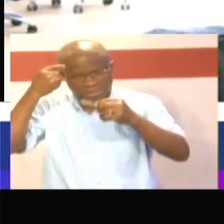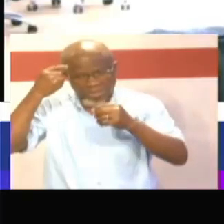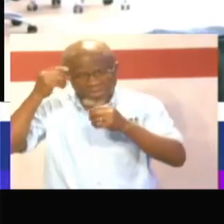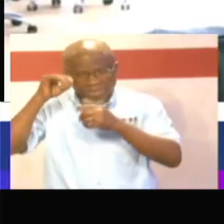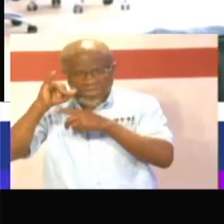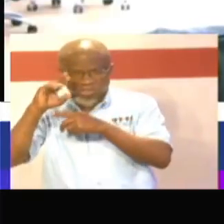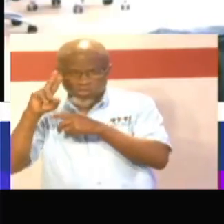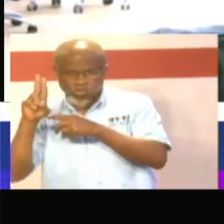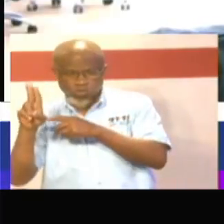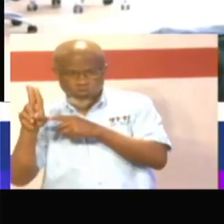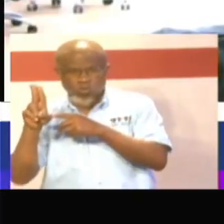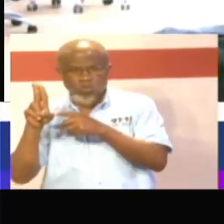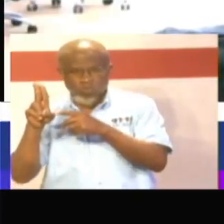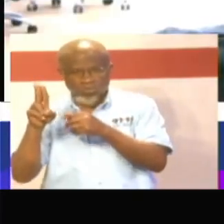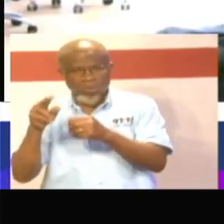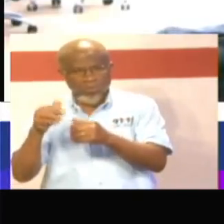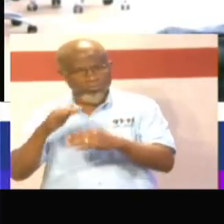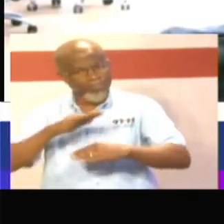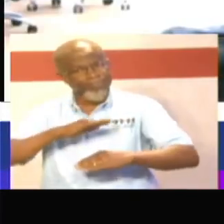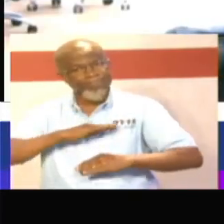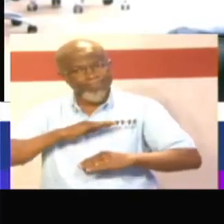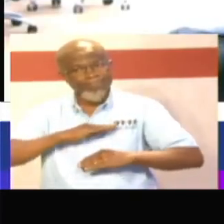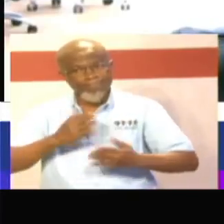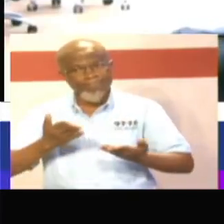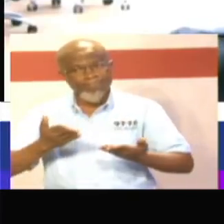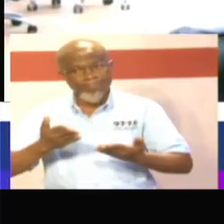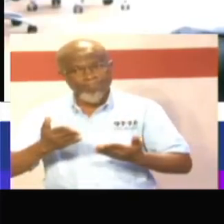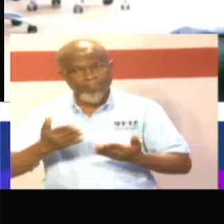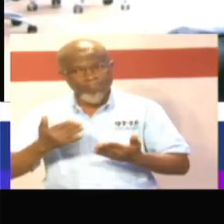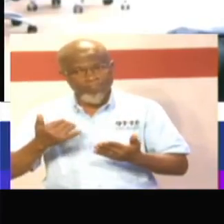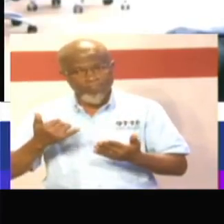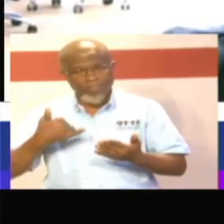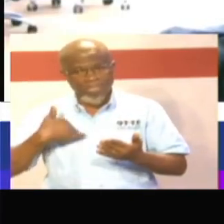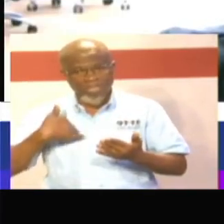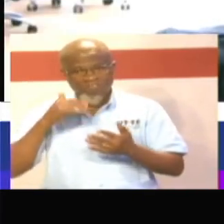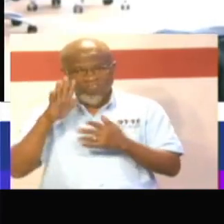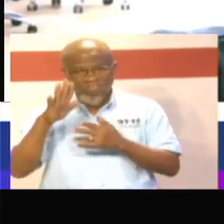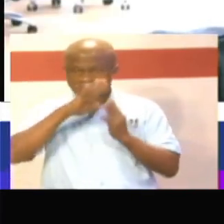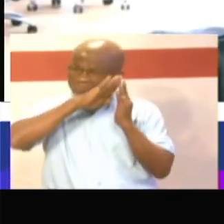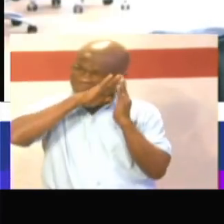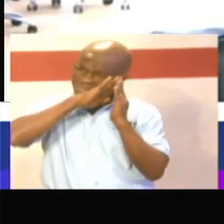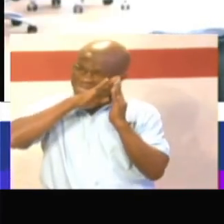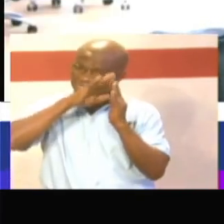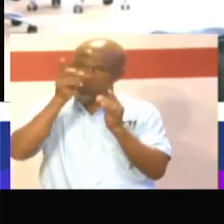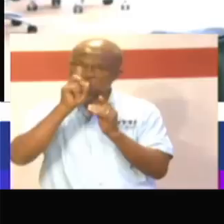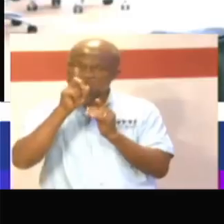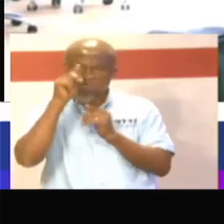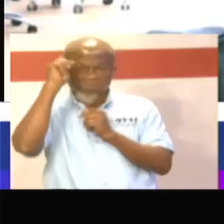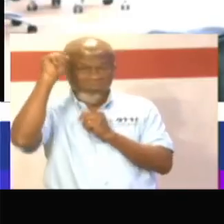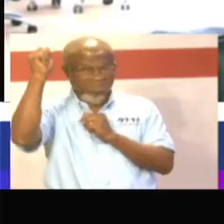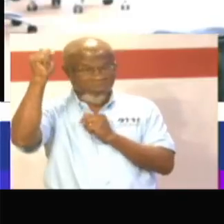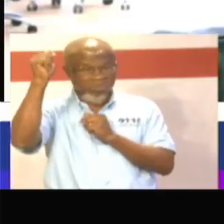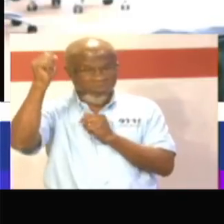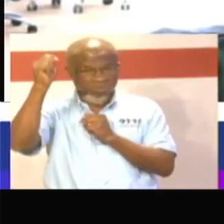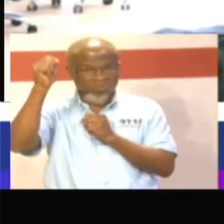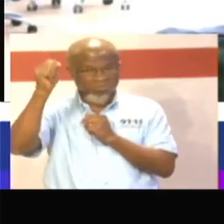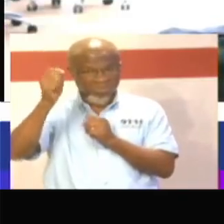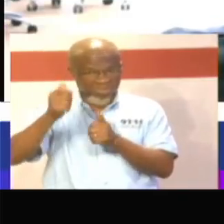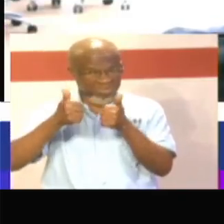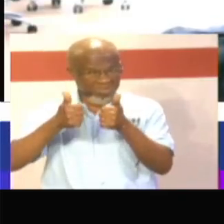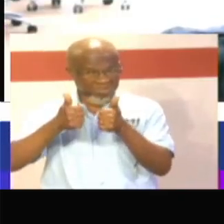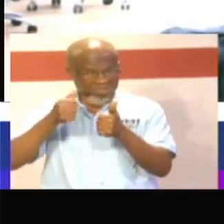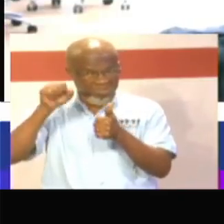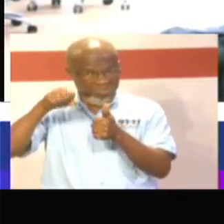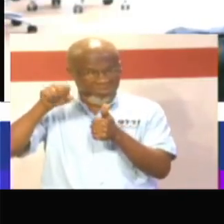be satisfactory at this time? A total of 5 beds for the island of Tobago, 58 here. Is that a satisfactory